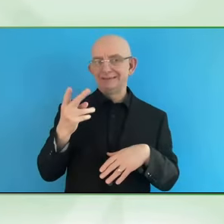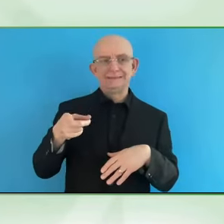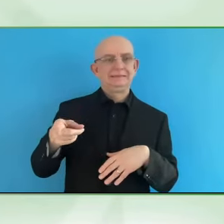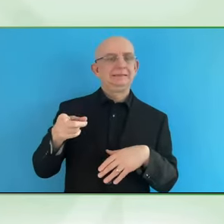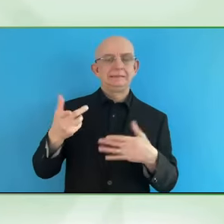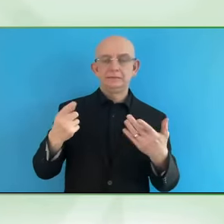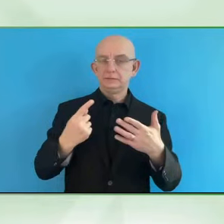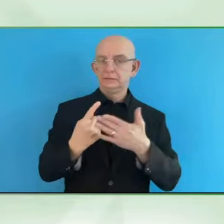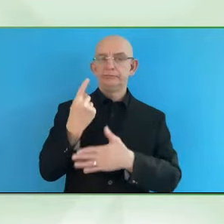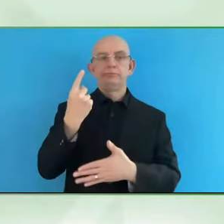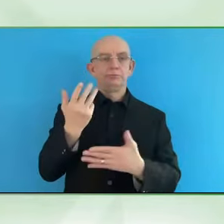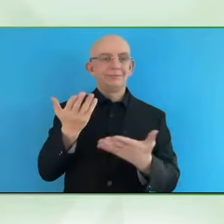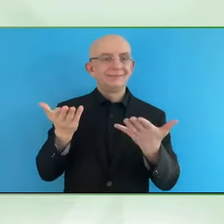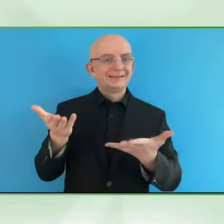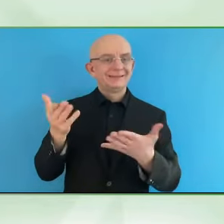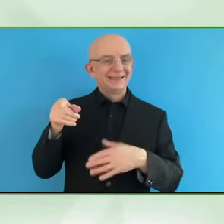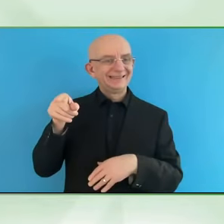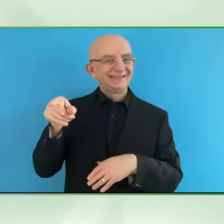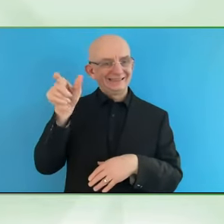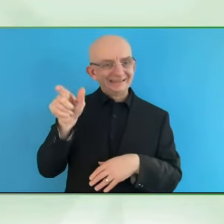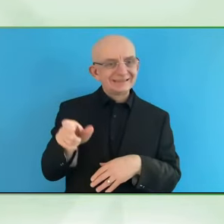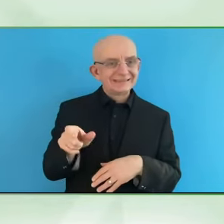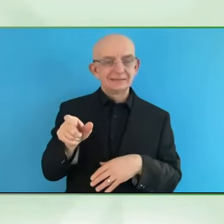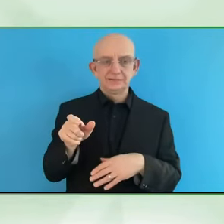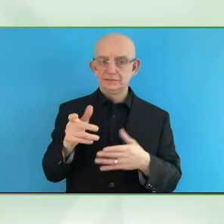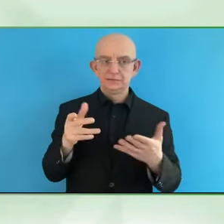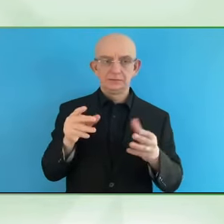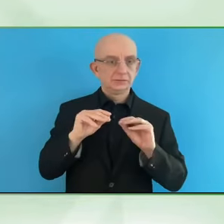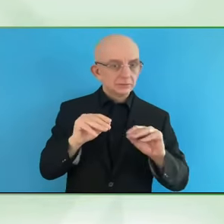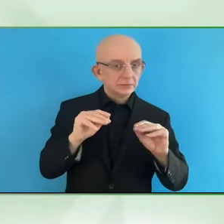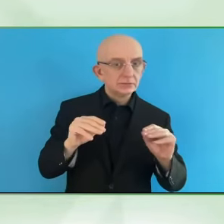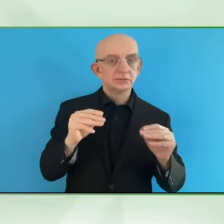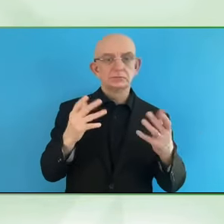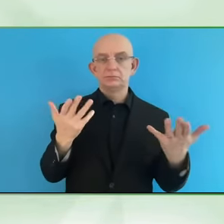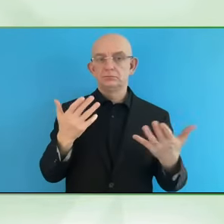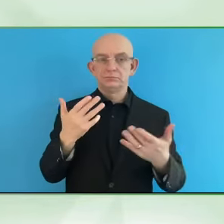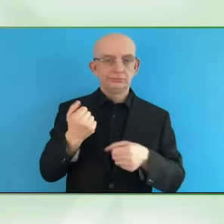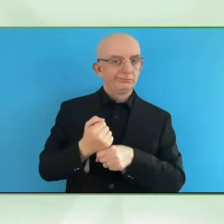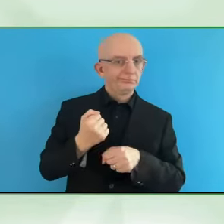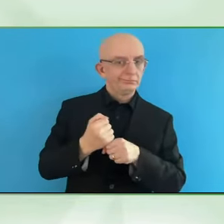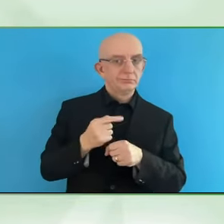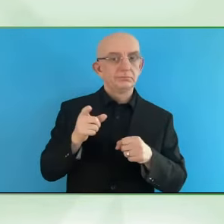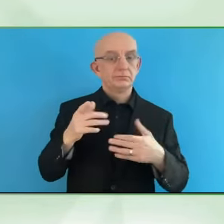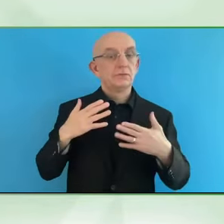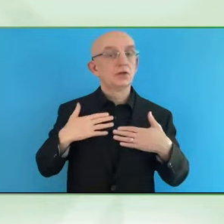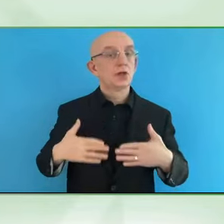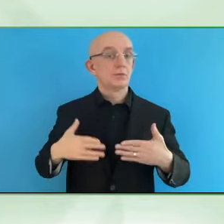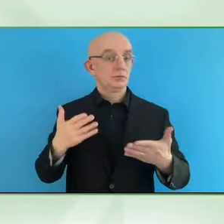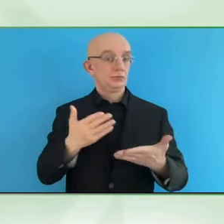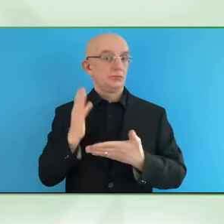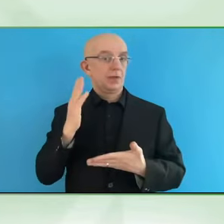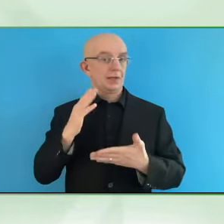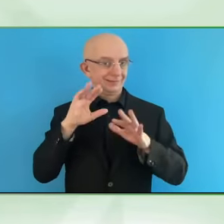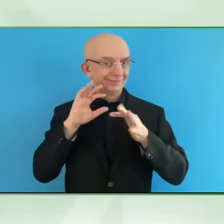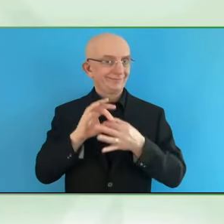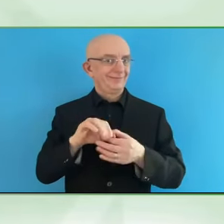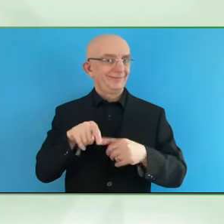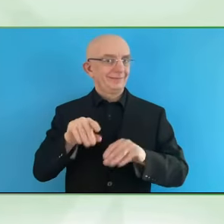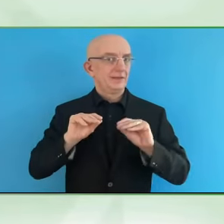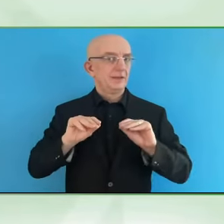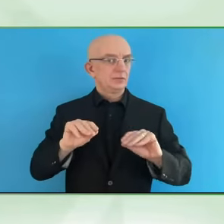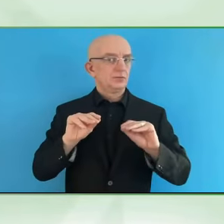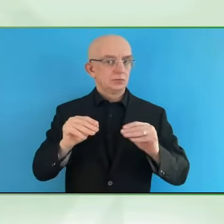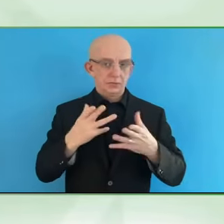inclusive education. In the examples presented here today, I was especially pleased to see that education and